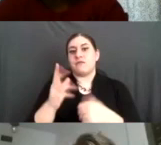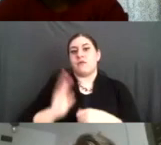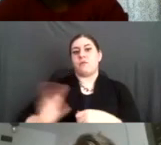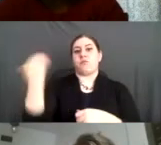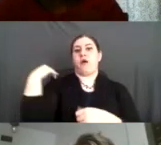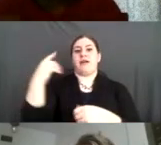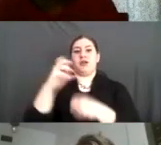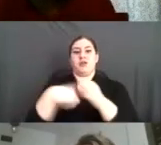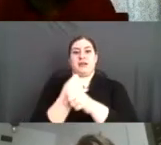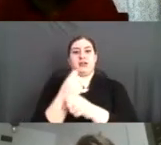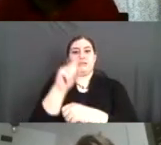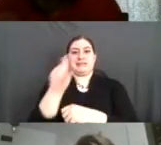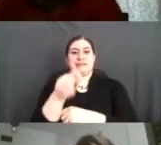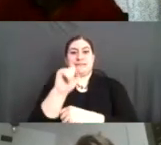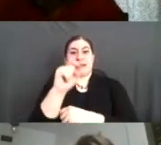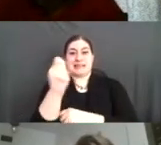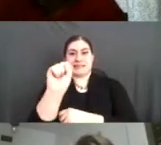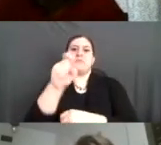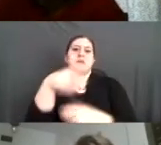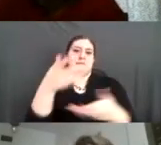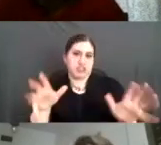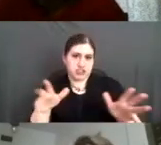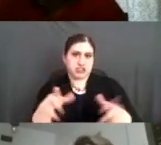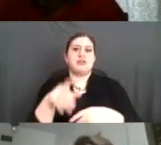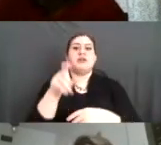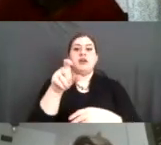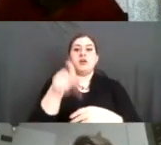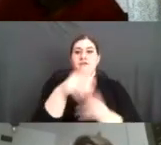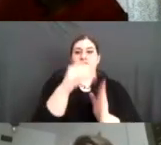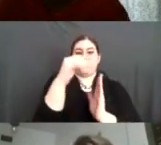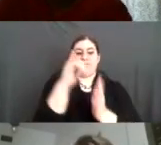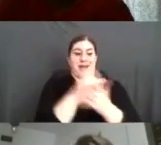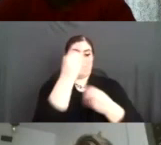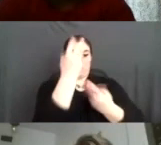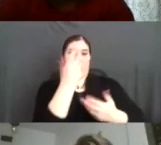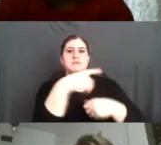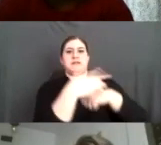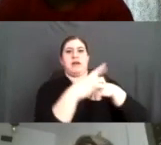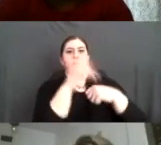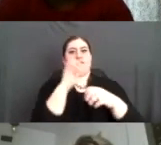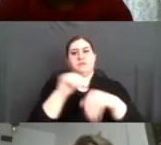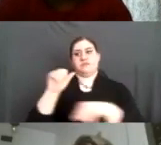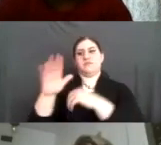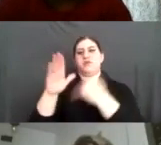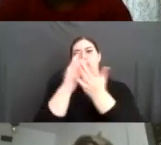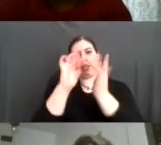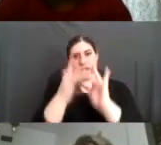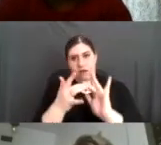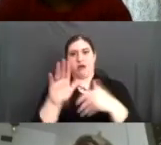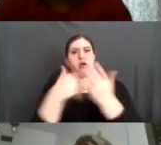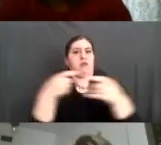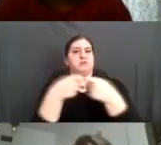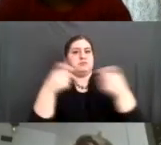taxes complete and have that information available to you to complete your application. It's all done online, all done